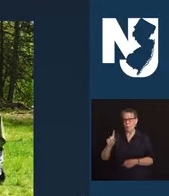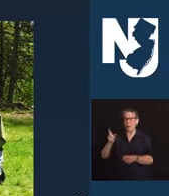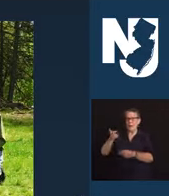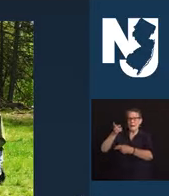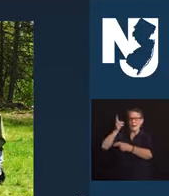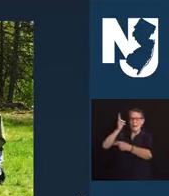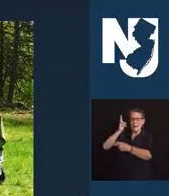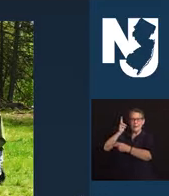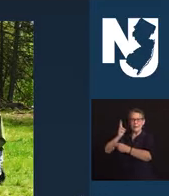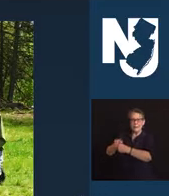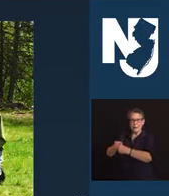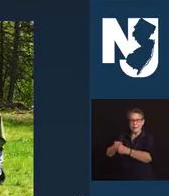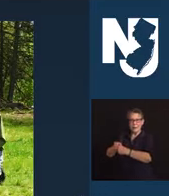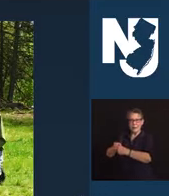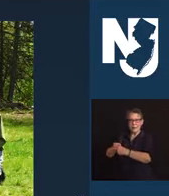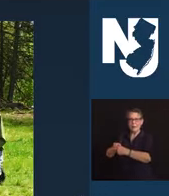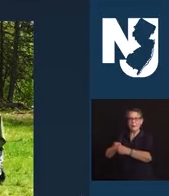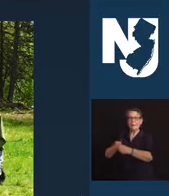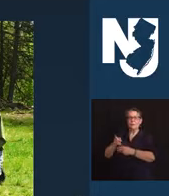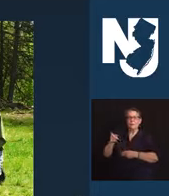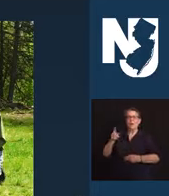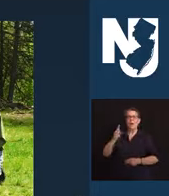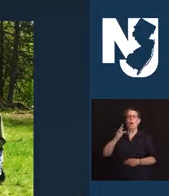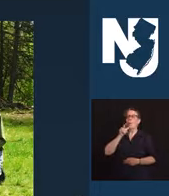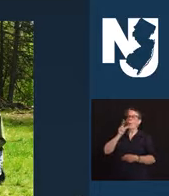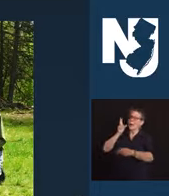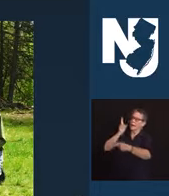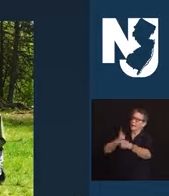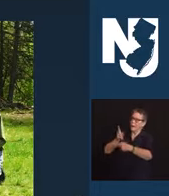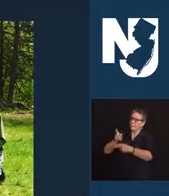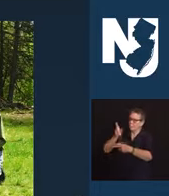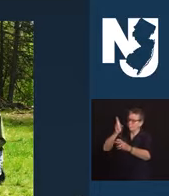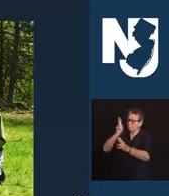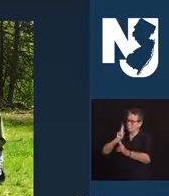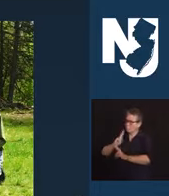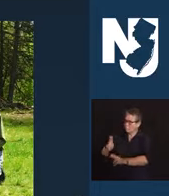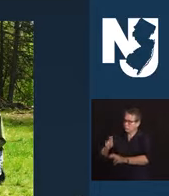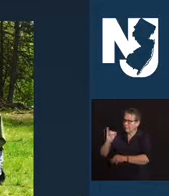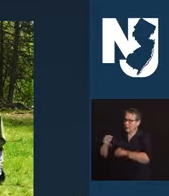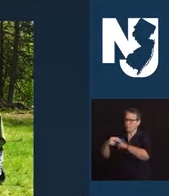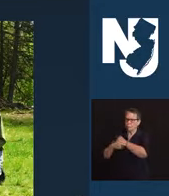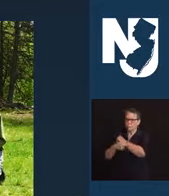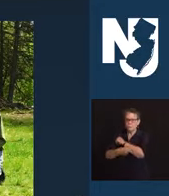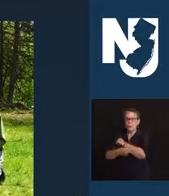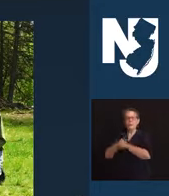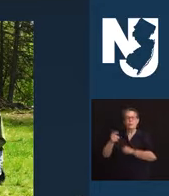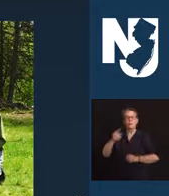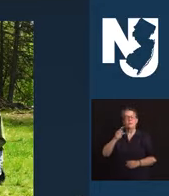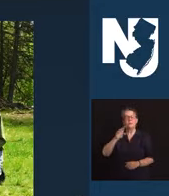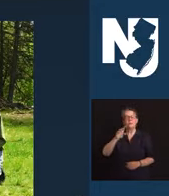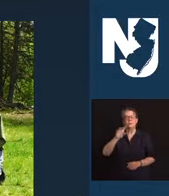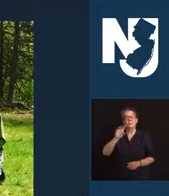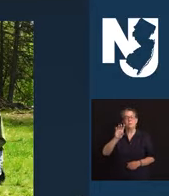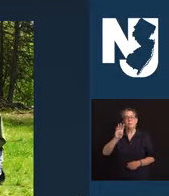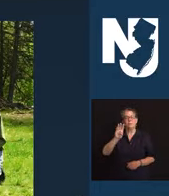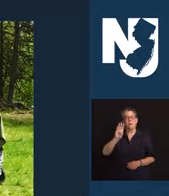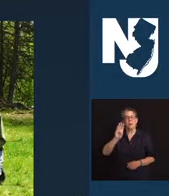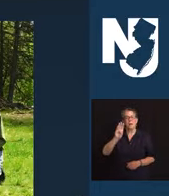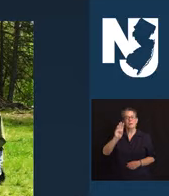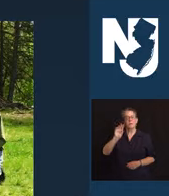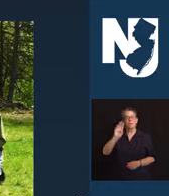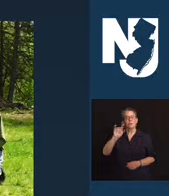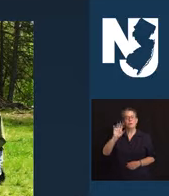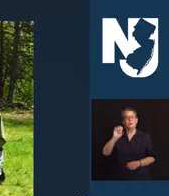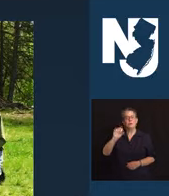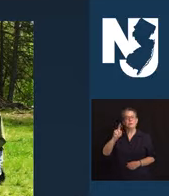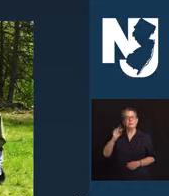Springsteen. That bridge is as much a part of Phyllis's legacy as it is Leonard's. May her memory be